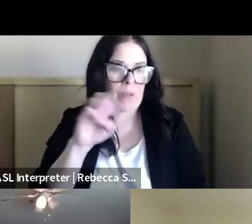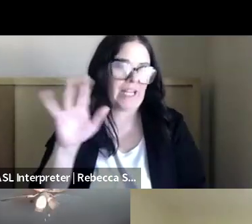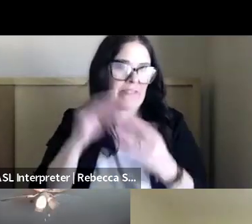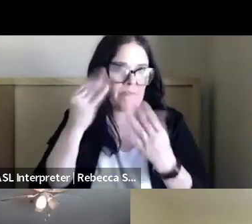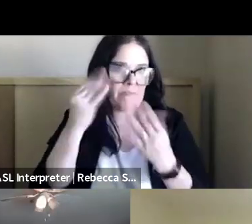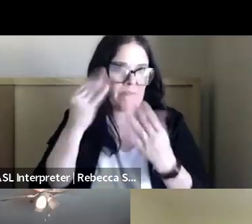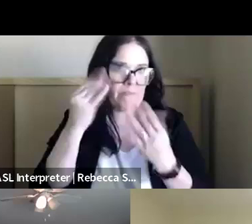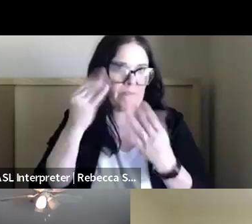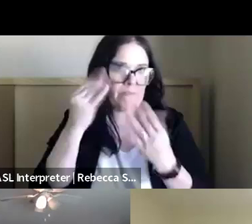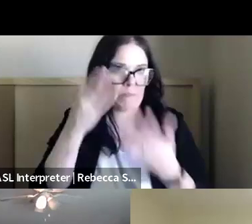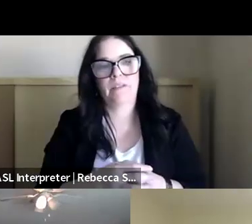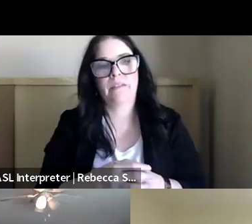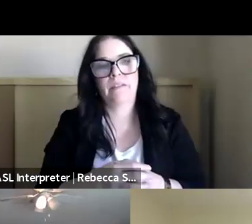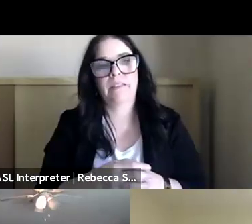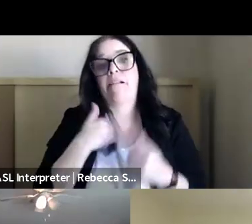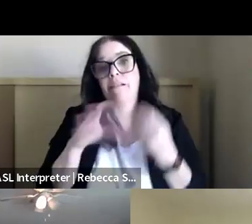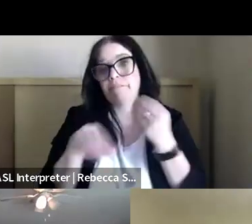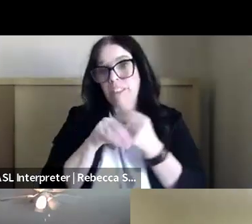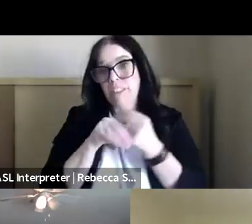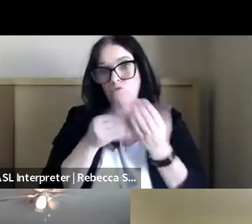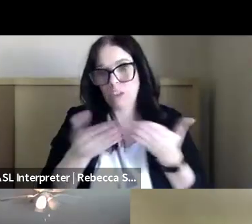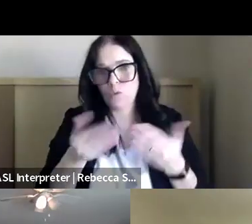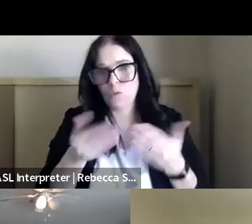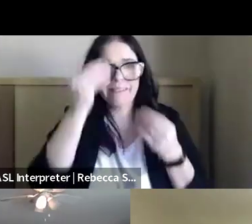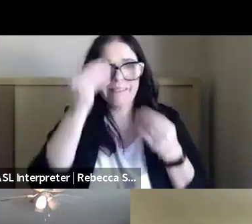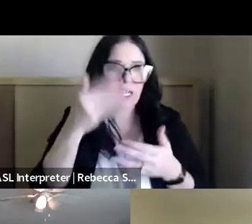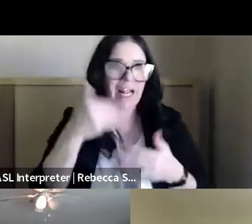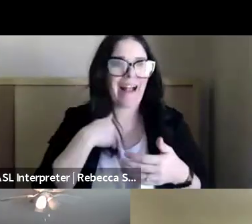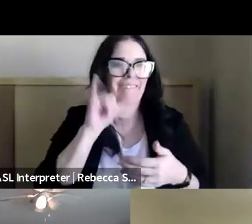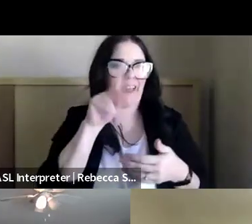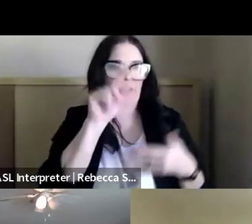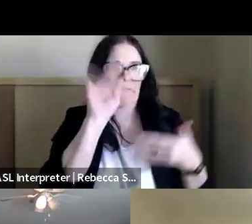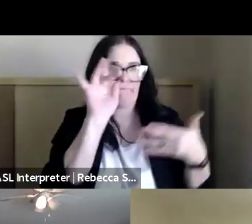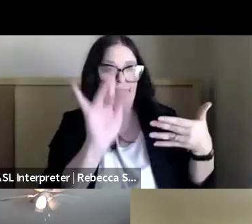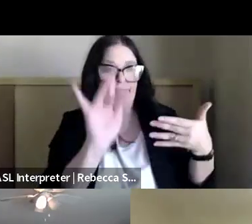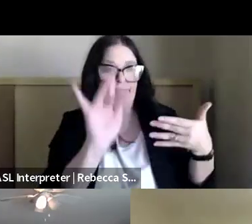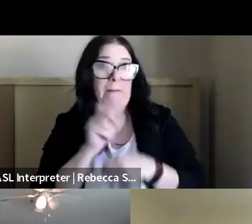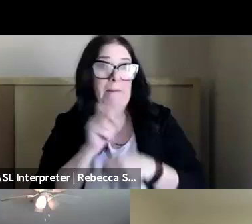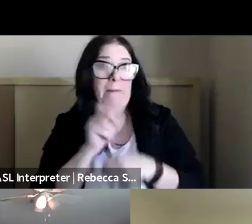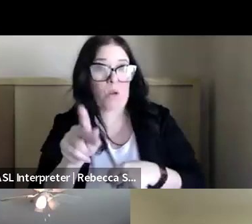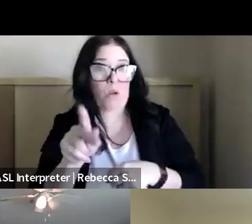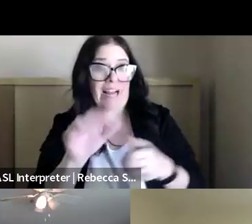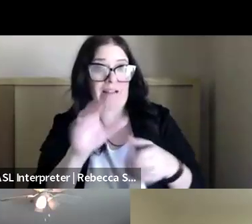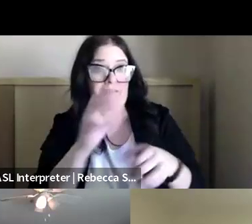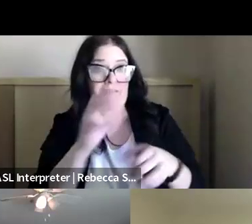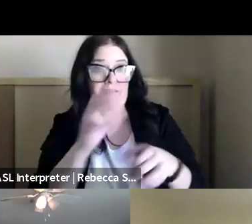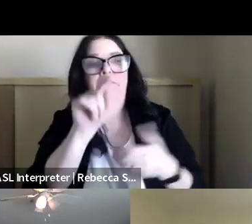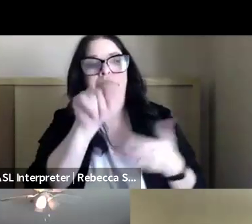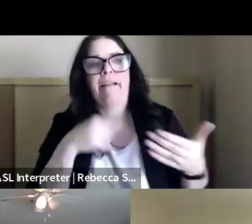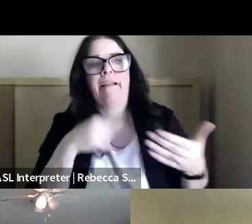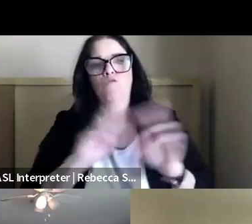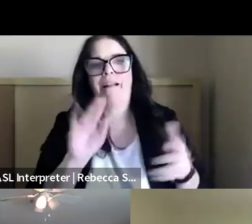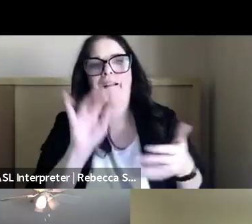There are additional resources, there are links when you have the PowerPoint slides for the Rehabilitation